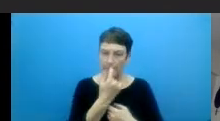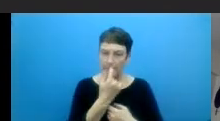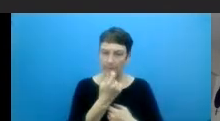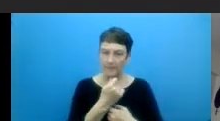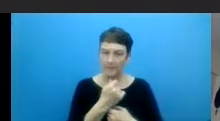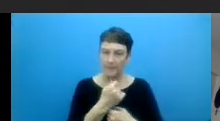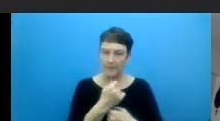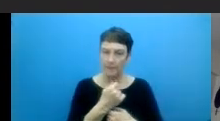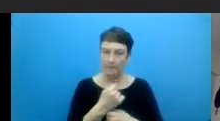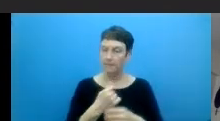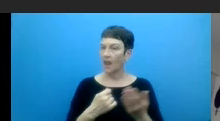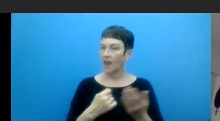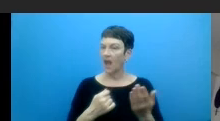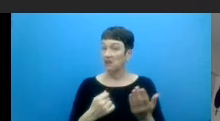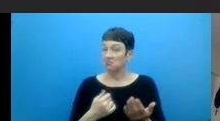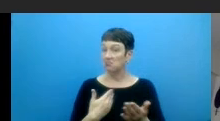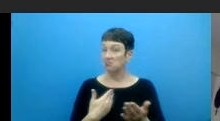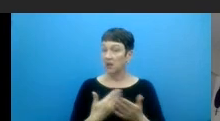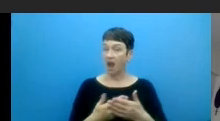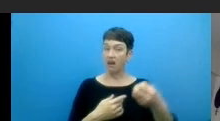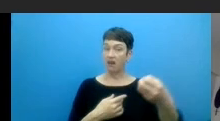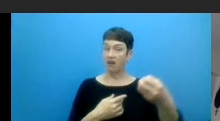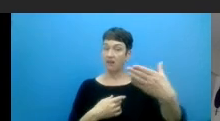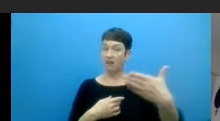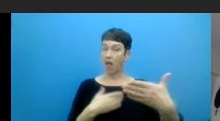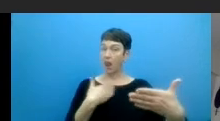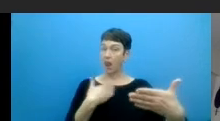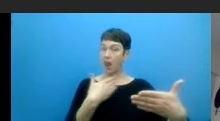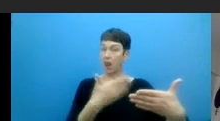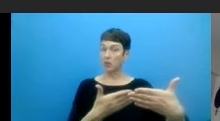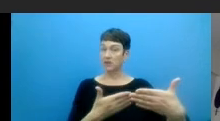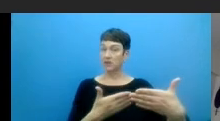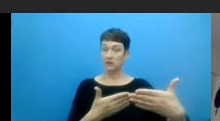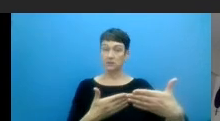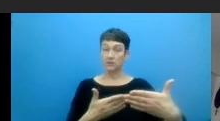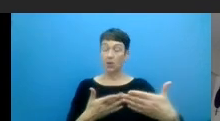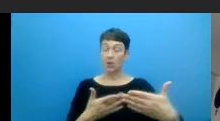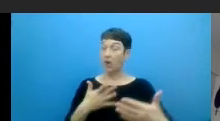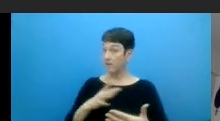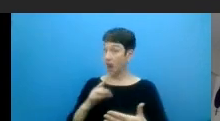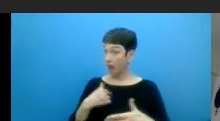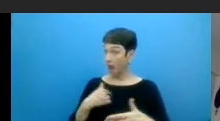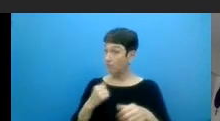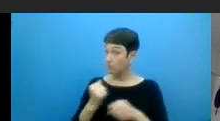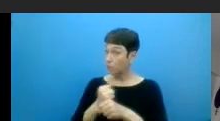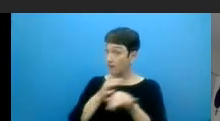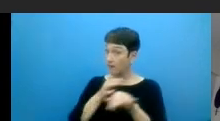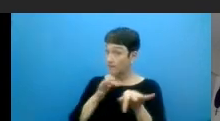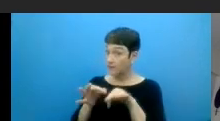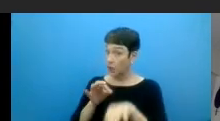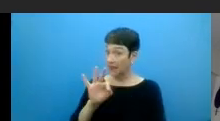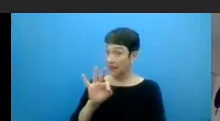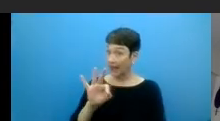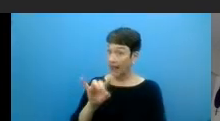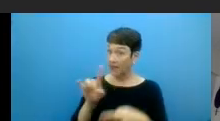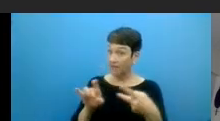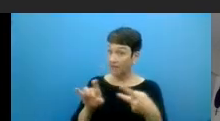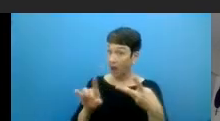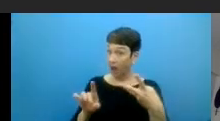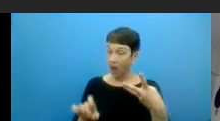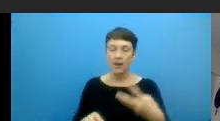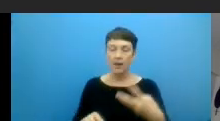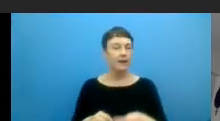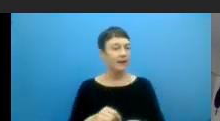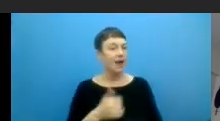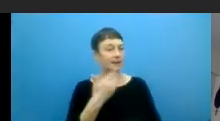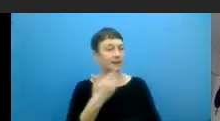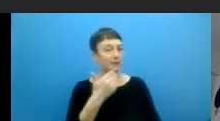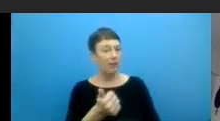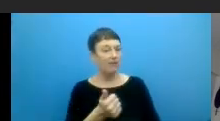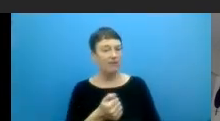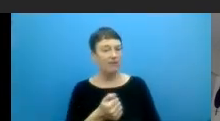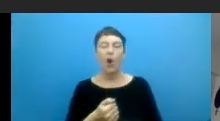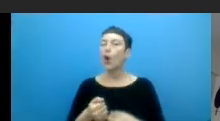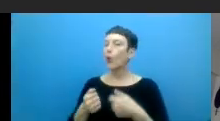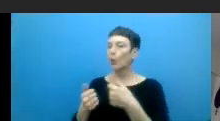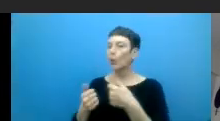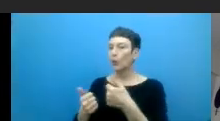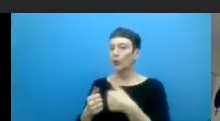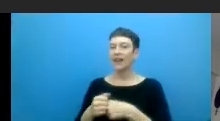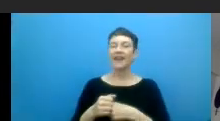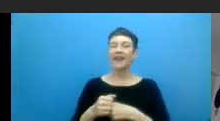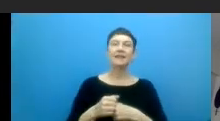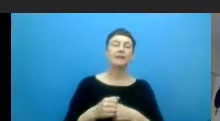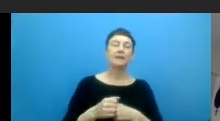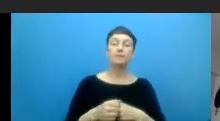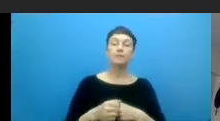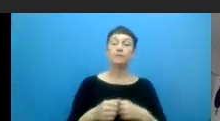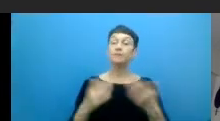Yeah, you can leave them up. That's fine. Thank you. Would you like me to go through the 3 of them? Yes, absolutely. Perfect. So what we